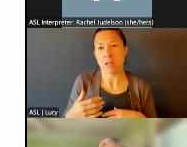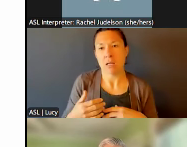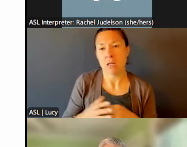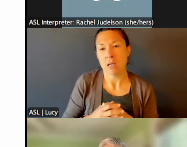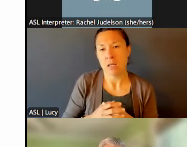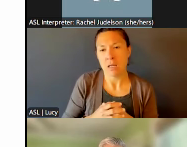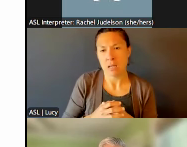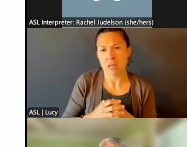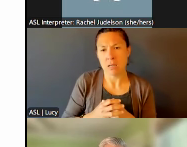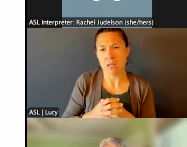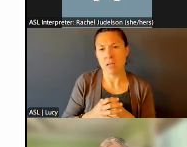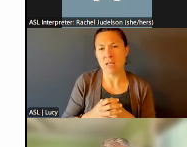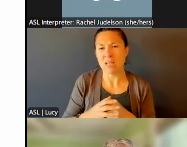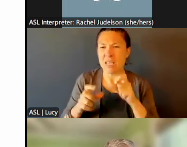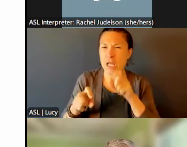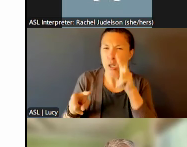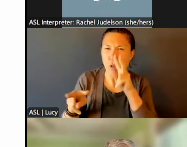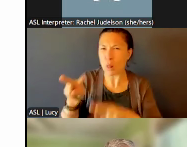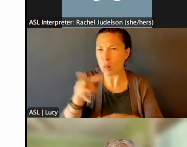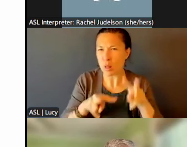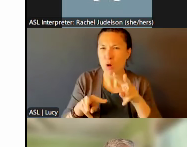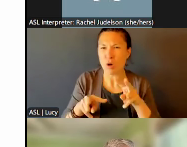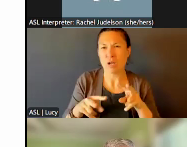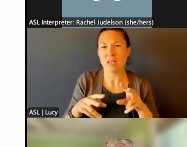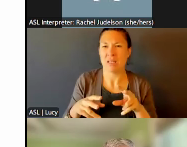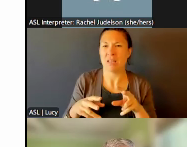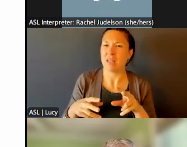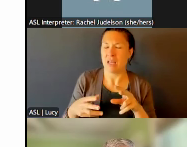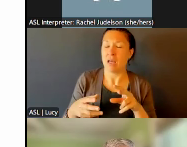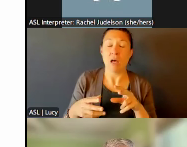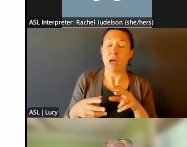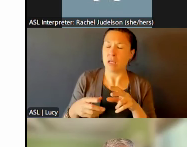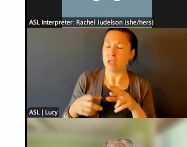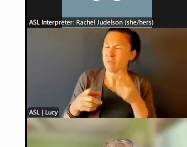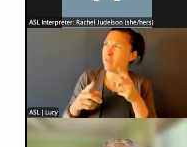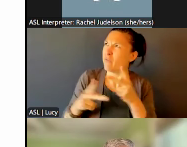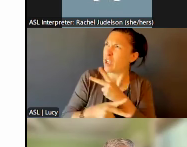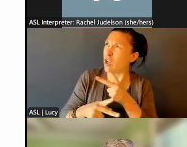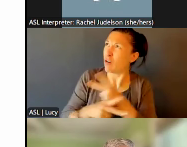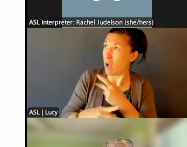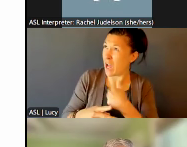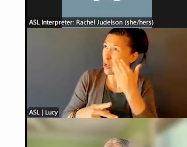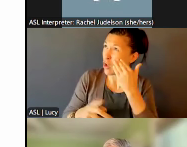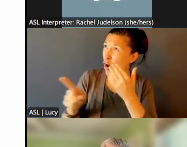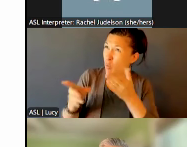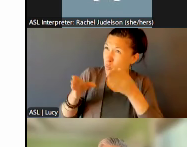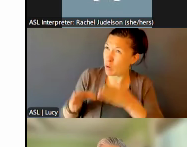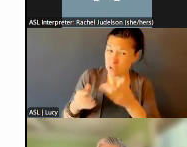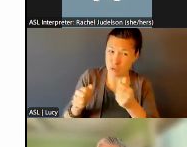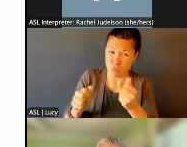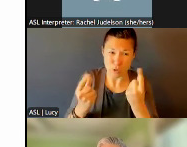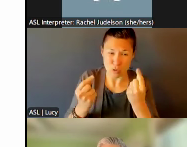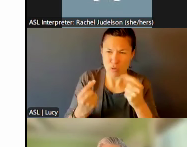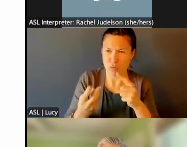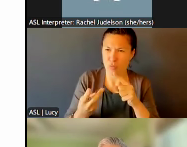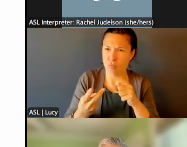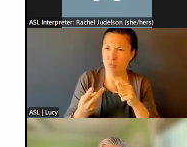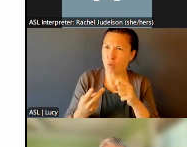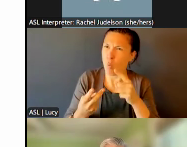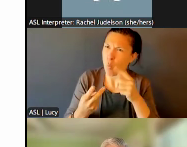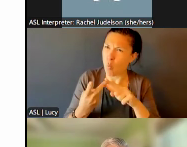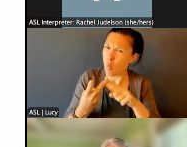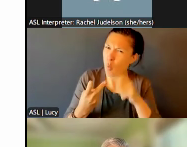but you want to look at questions of, do I know what they're trying to do? Do I know why they're trying to do it? Is it clear what the goal of